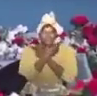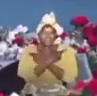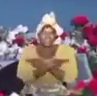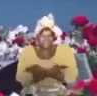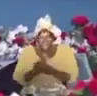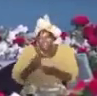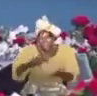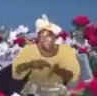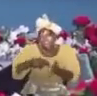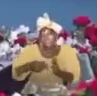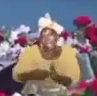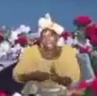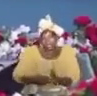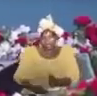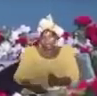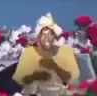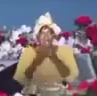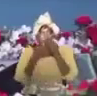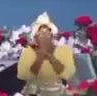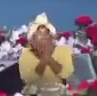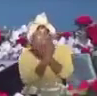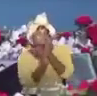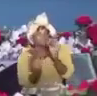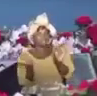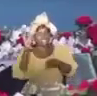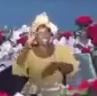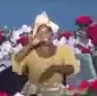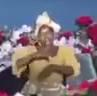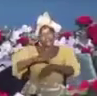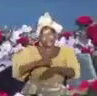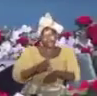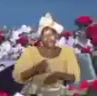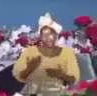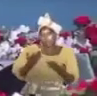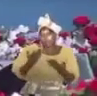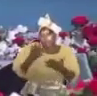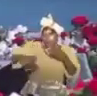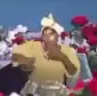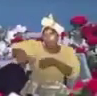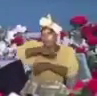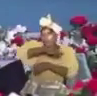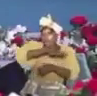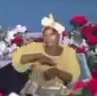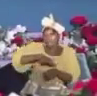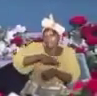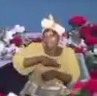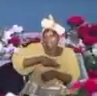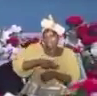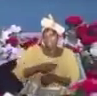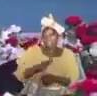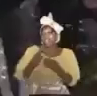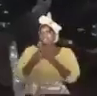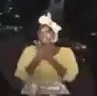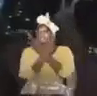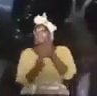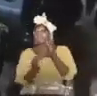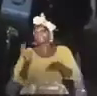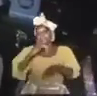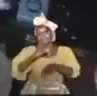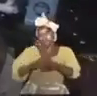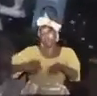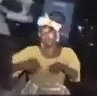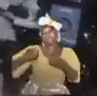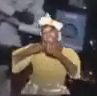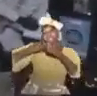means freedom from or dominion over, freedom from or